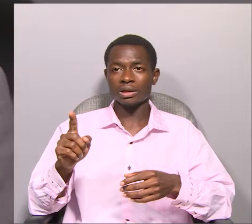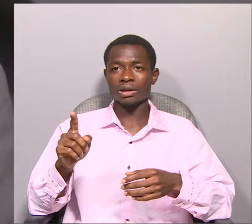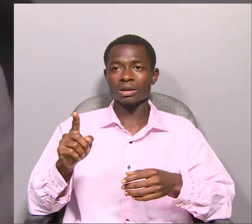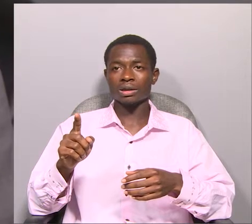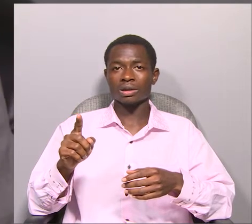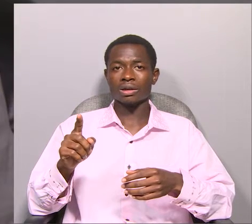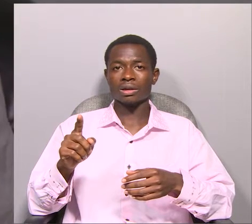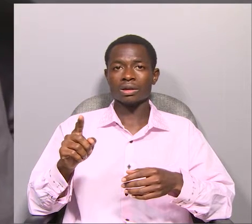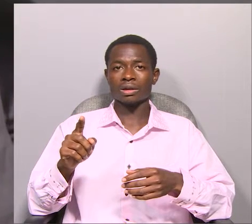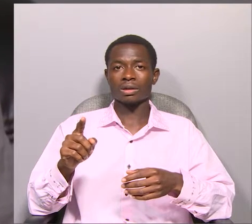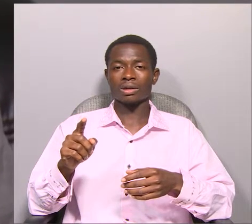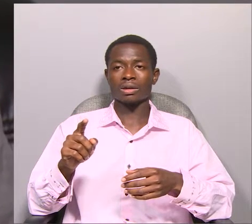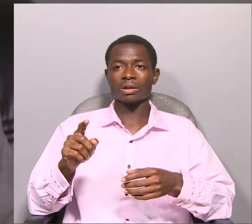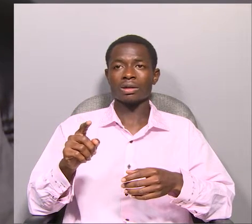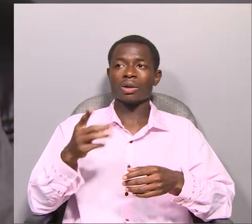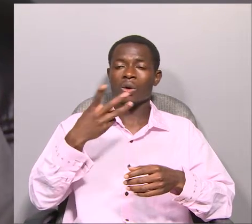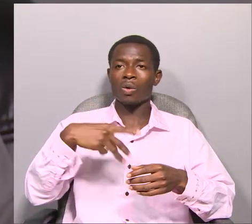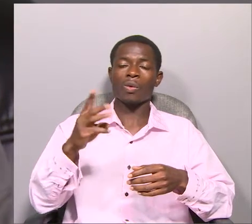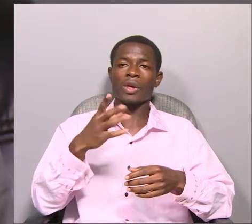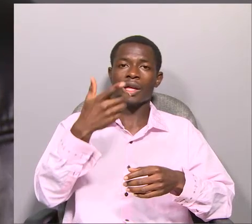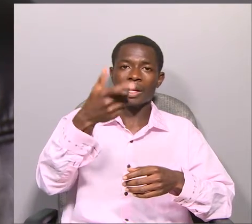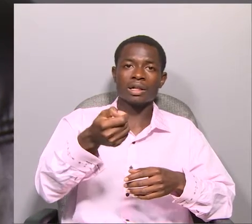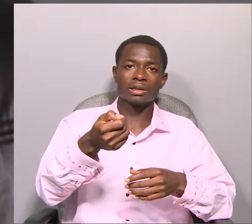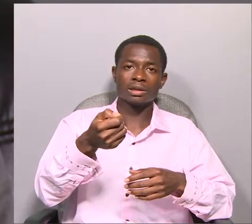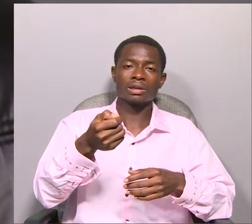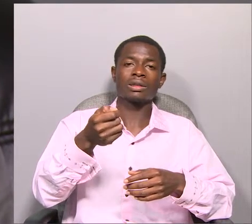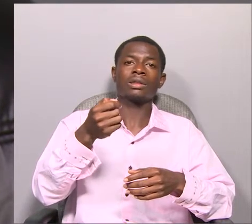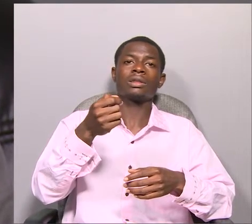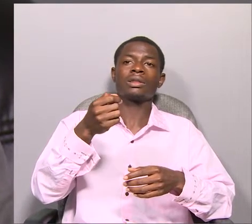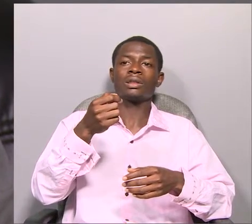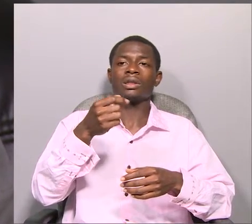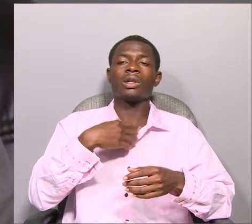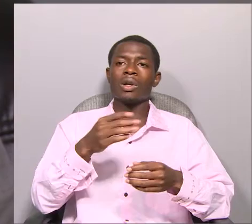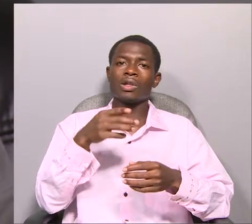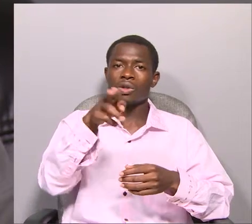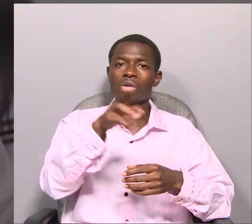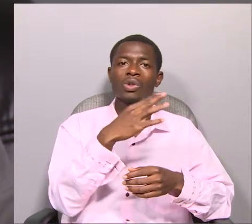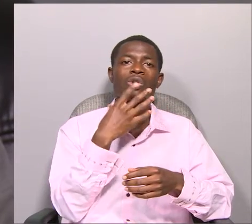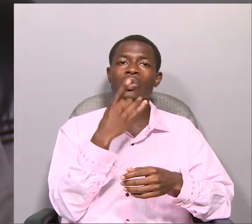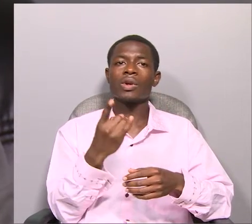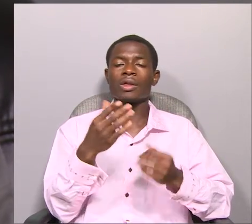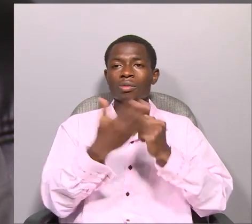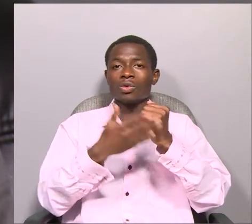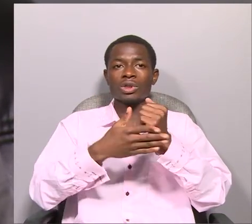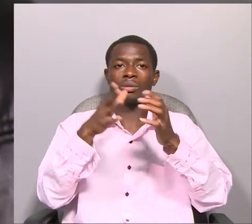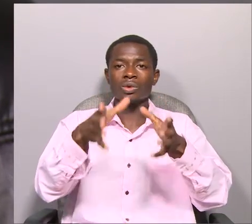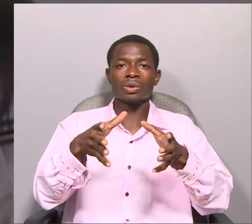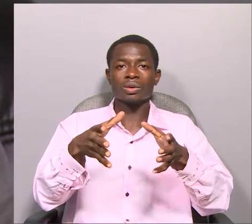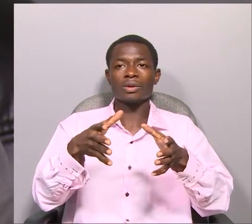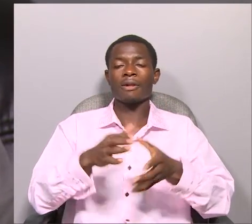we call Makorokoza, but most of the youths in the rural areas are not